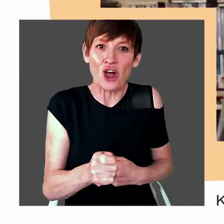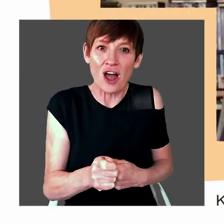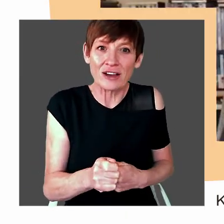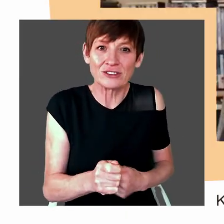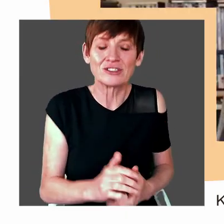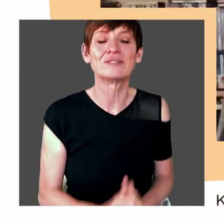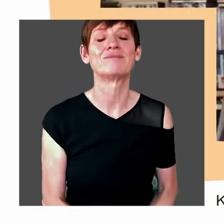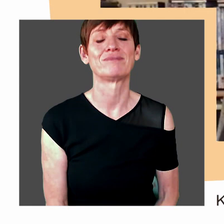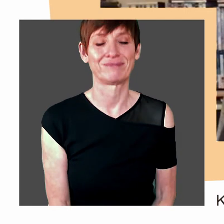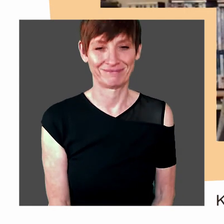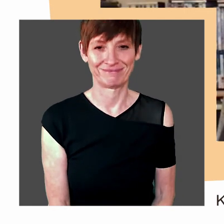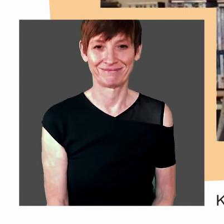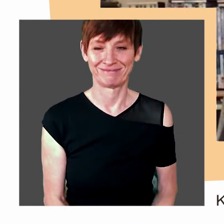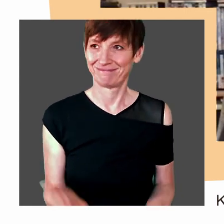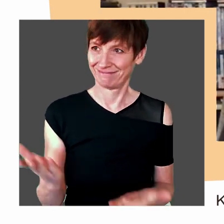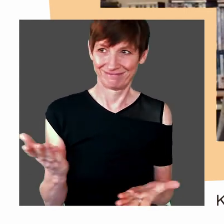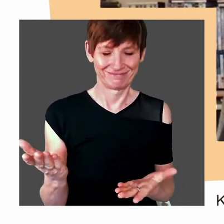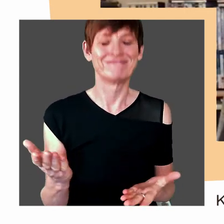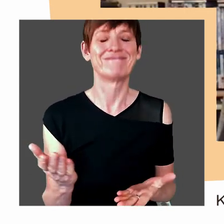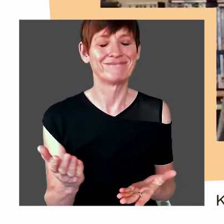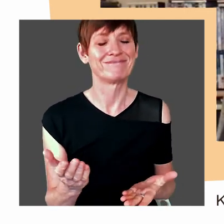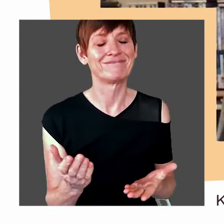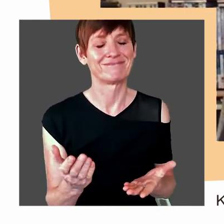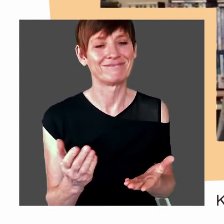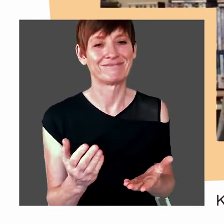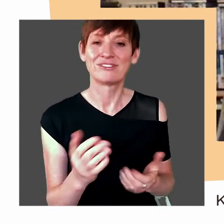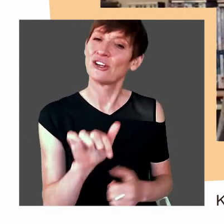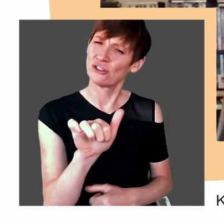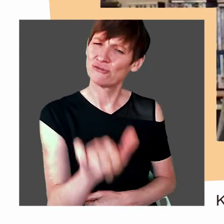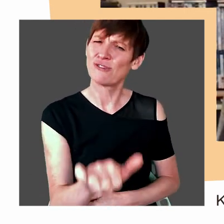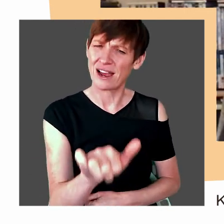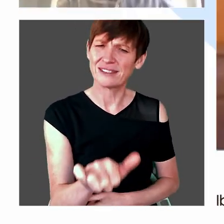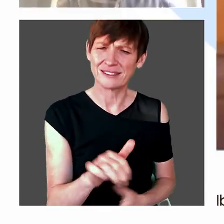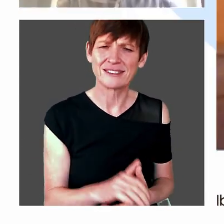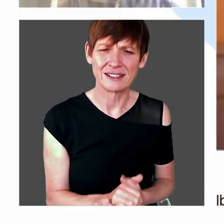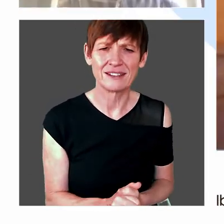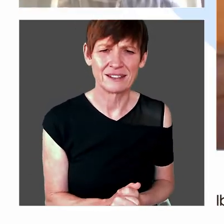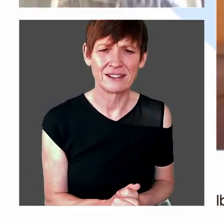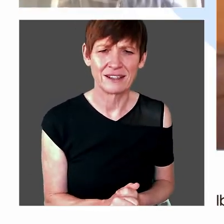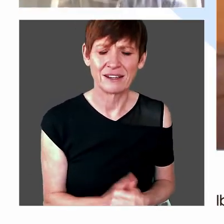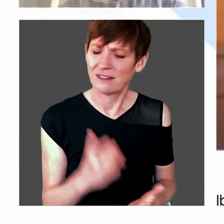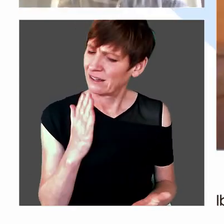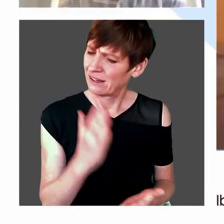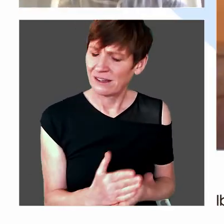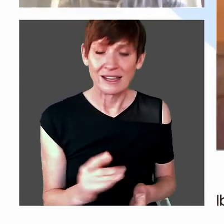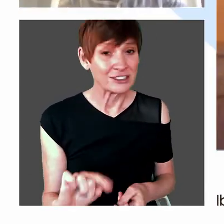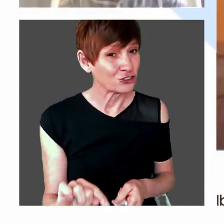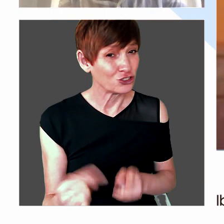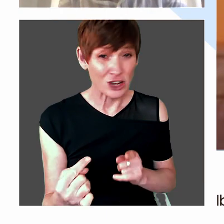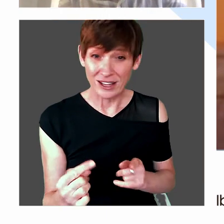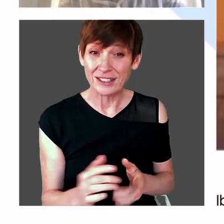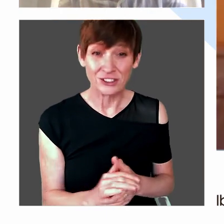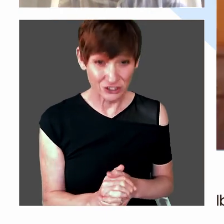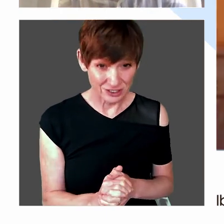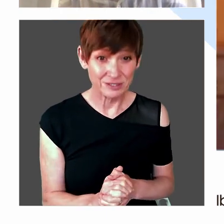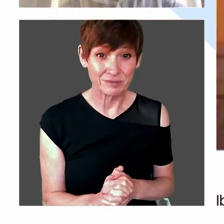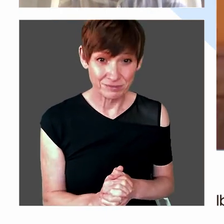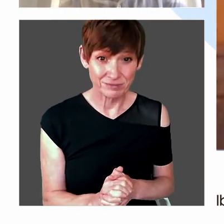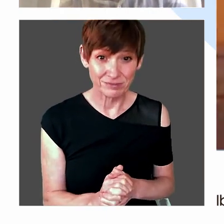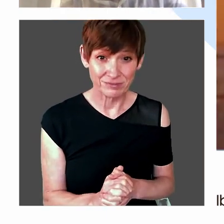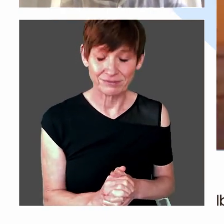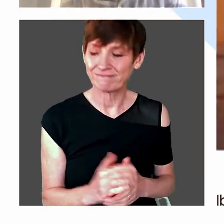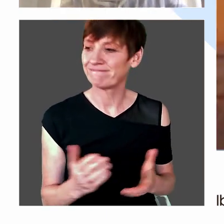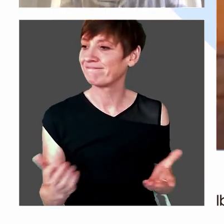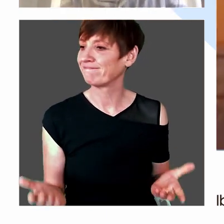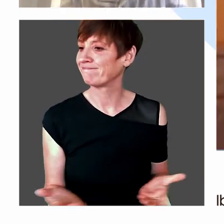Yeah, go on after you. Yeah, it is still a challenge, because it's like you want to